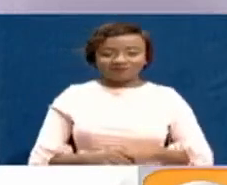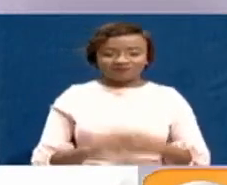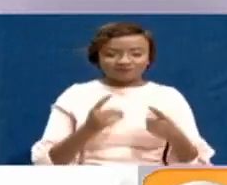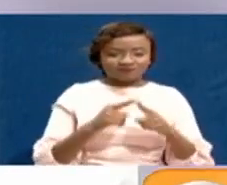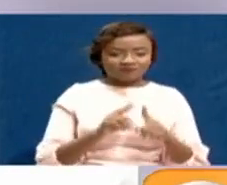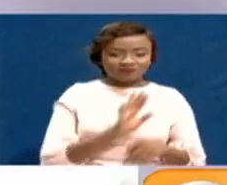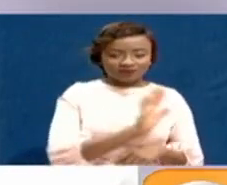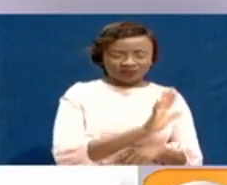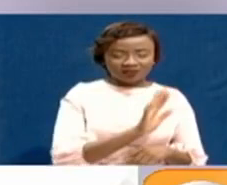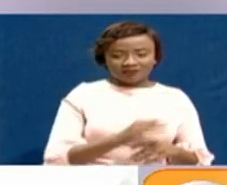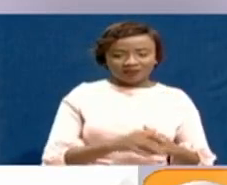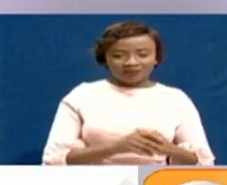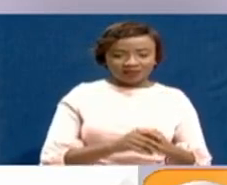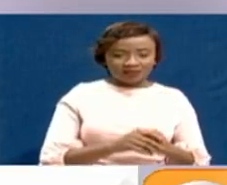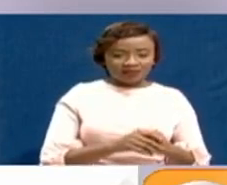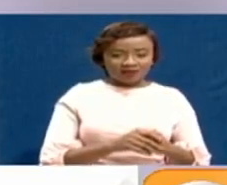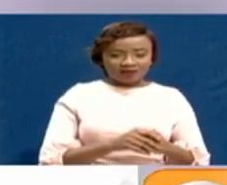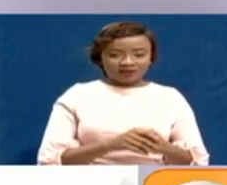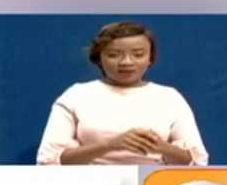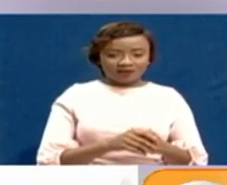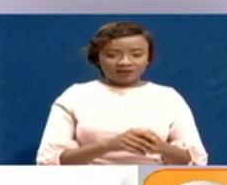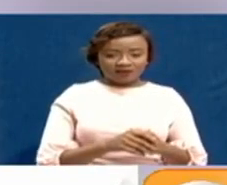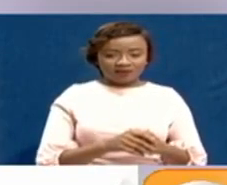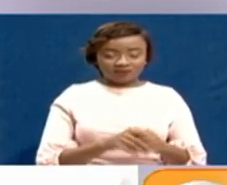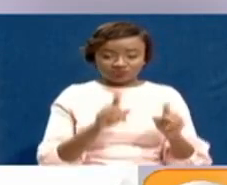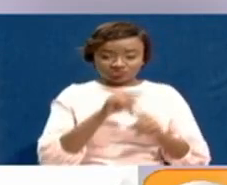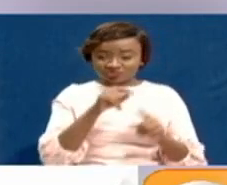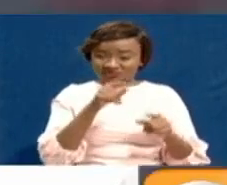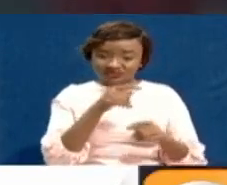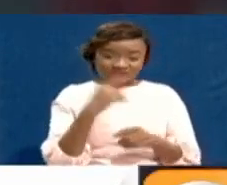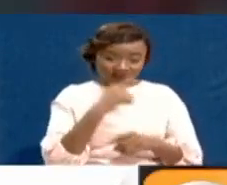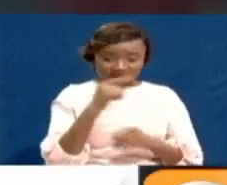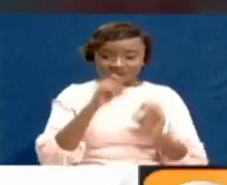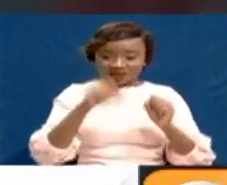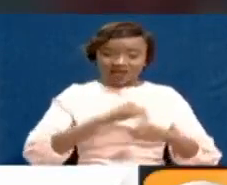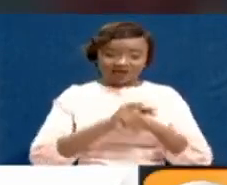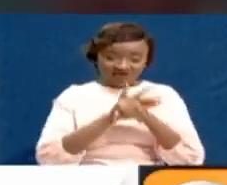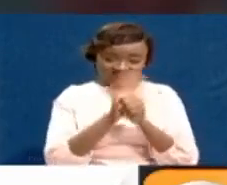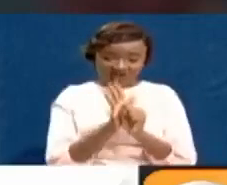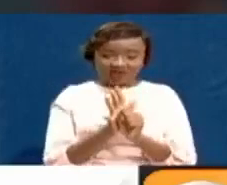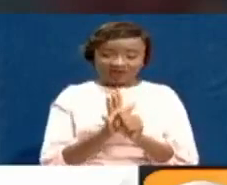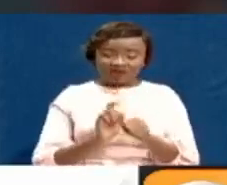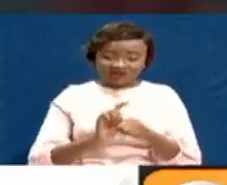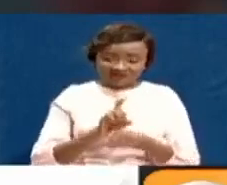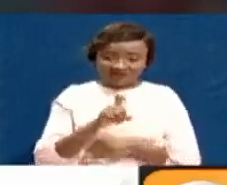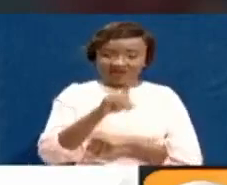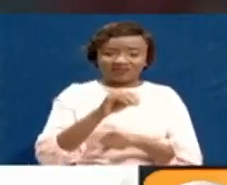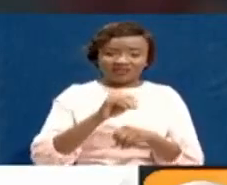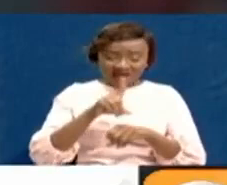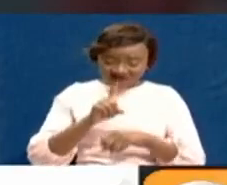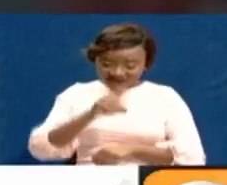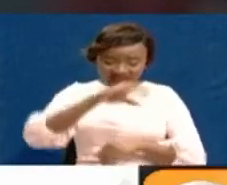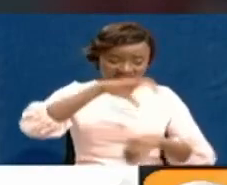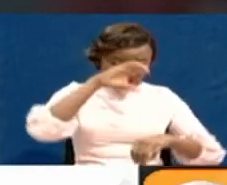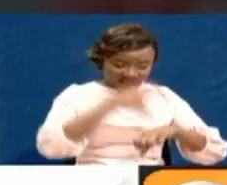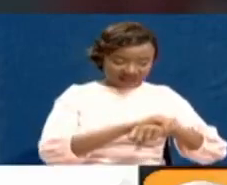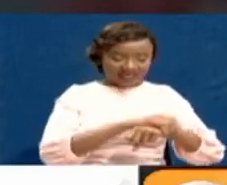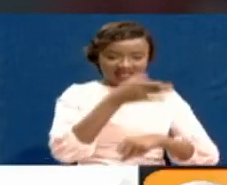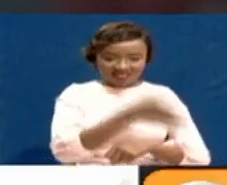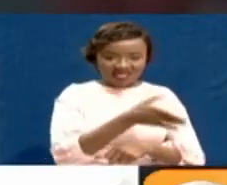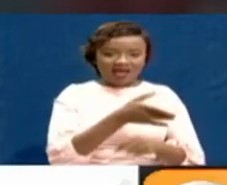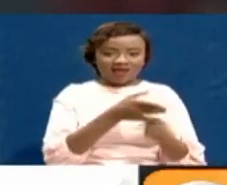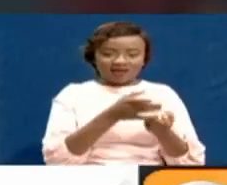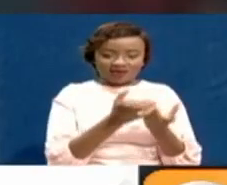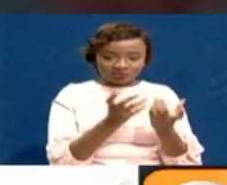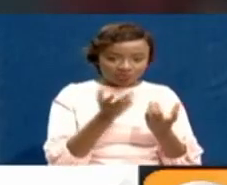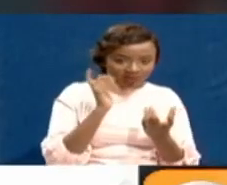cells, but it also works like a doorknob for the virus. The virus latches or binds on to the ACE2 receptor, enters